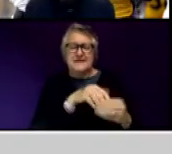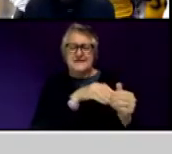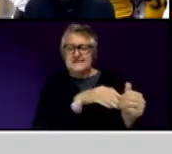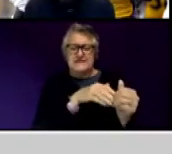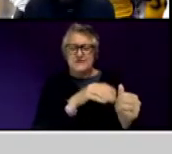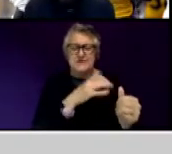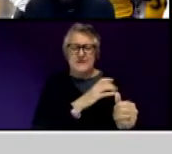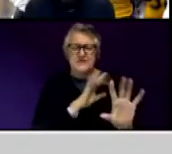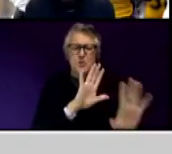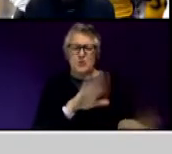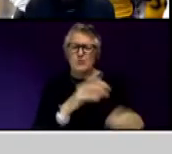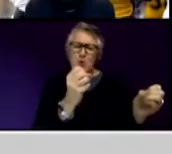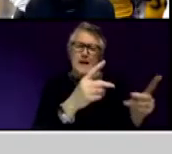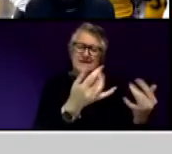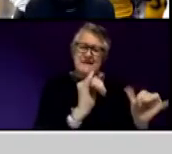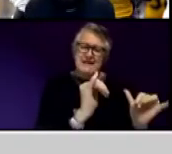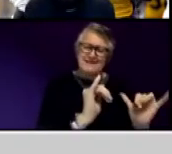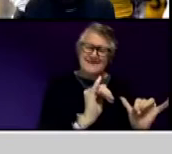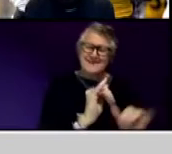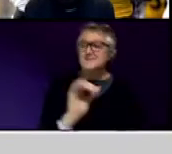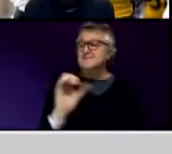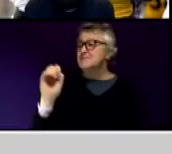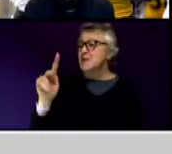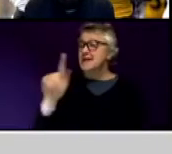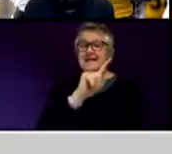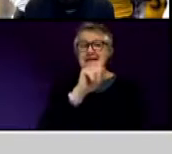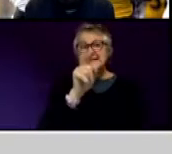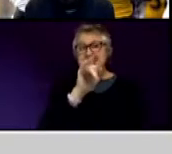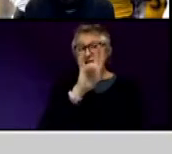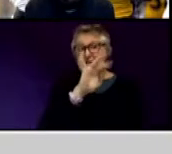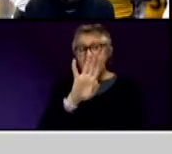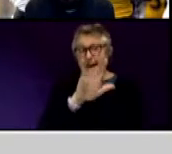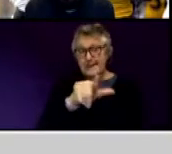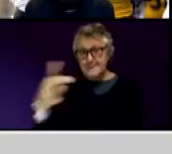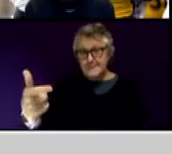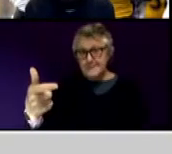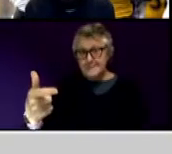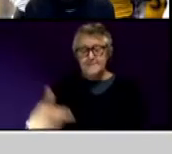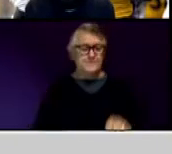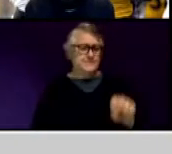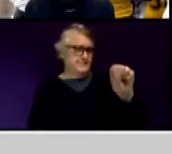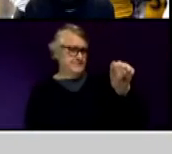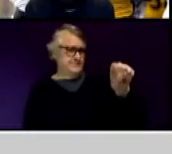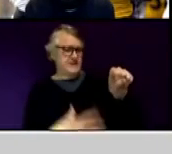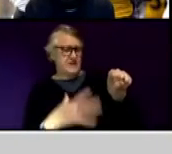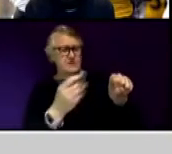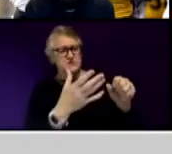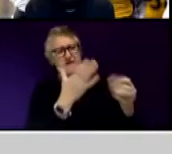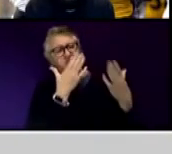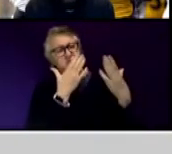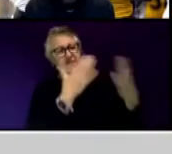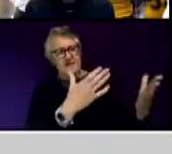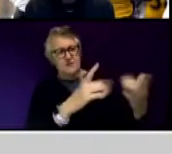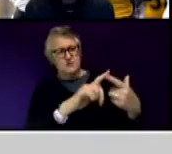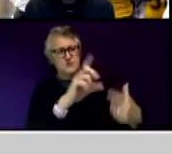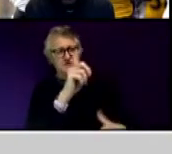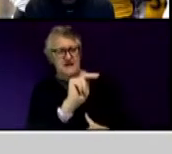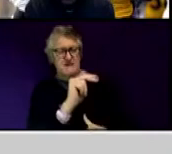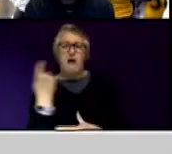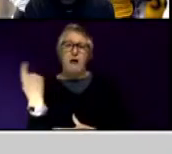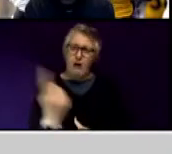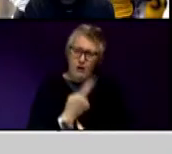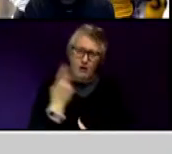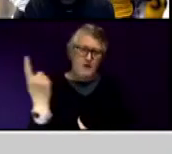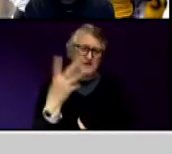So we're okay still. Thank you, good. Zainab. Yeah, I want to say thank you to Dan, and I want to say always thank you to Dan because